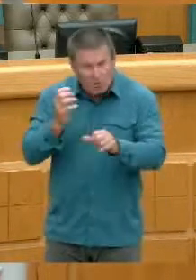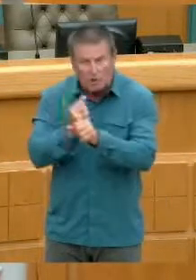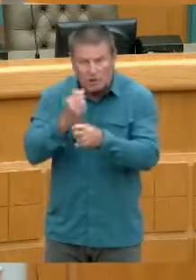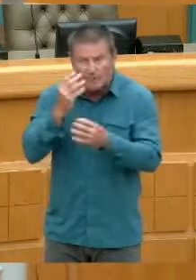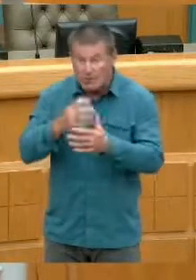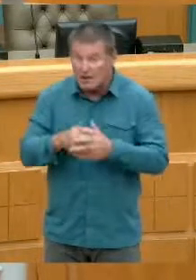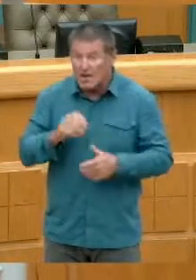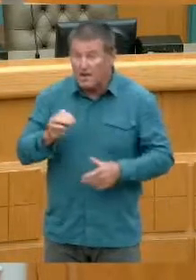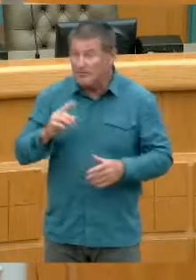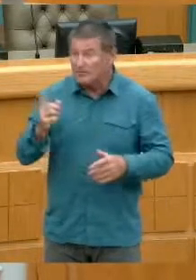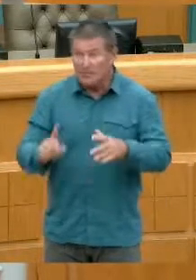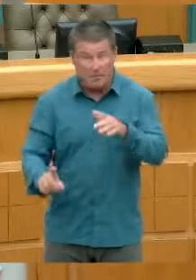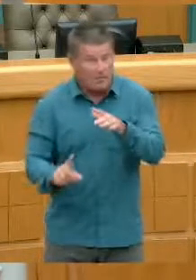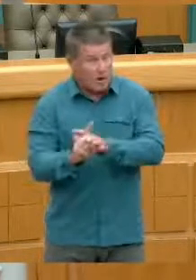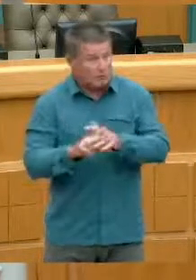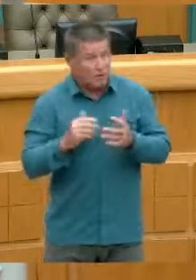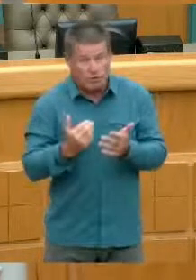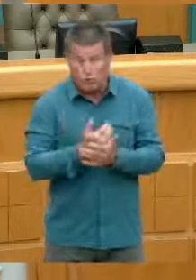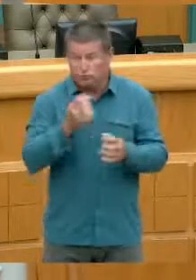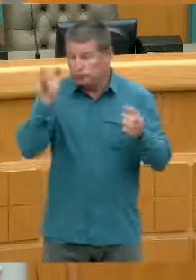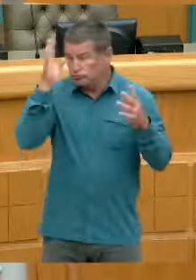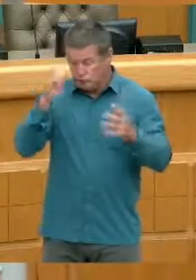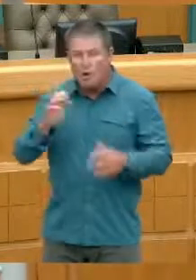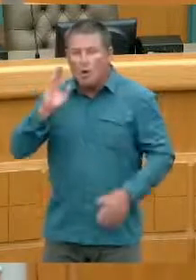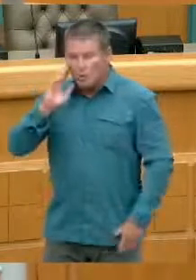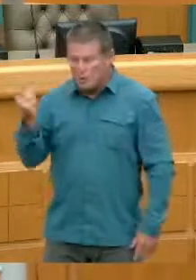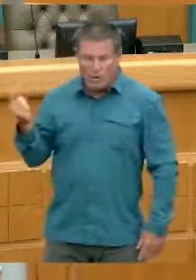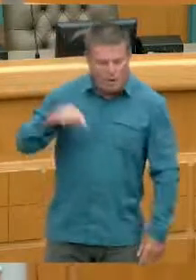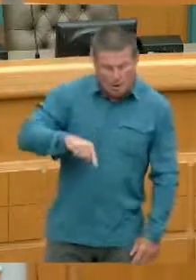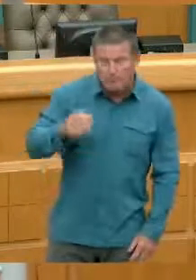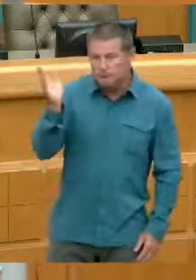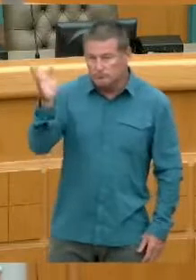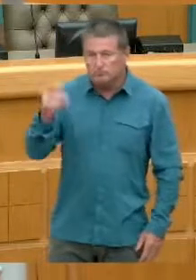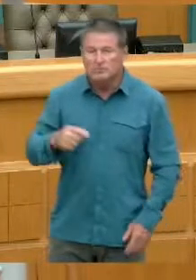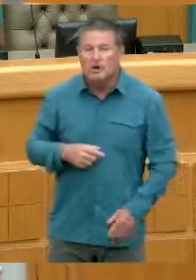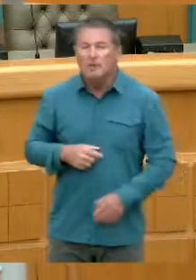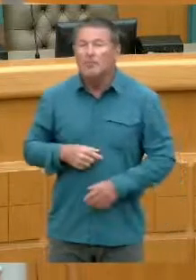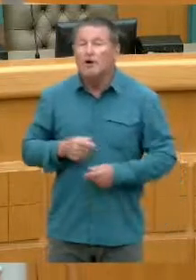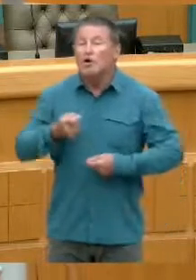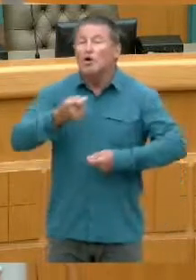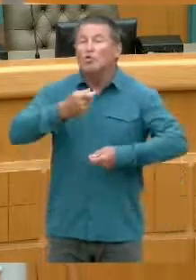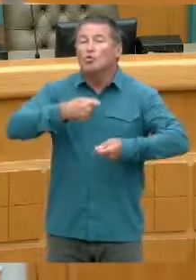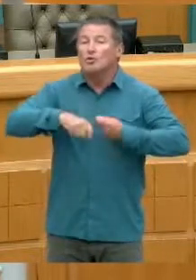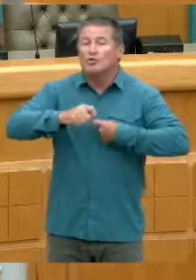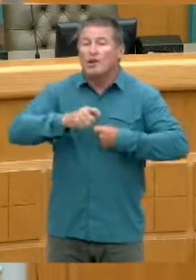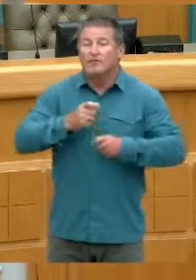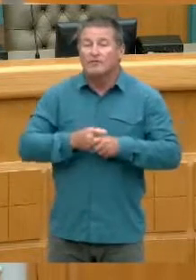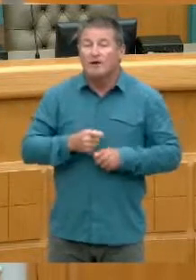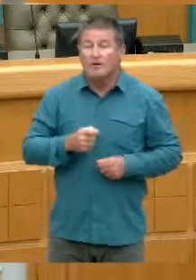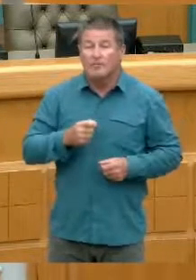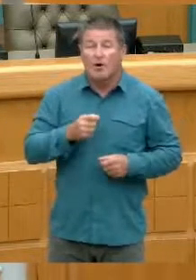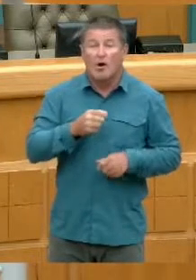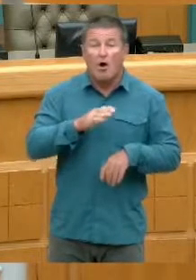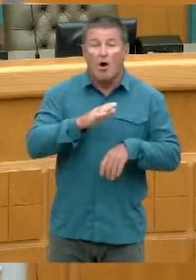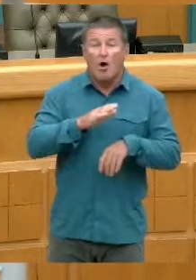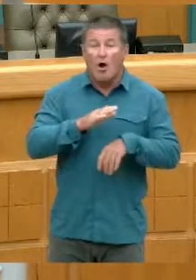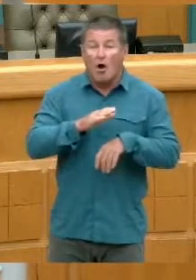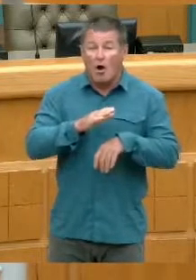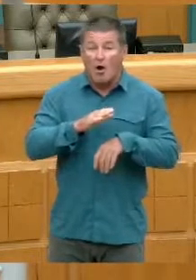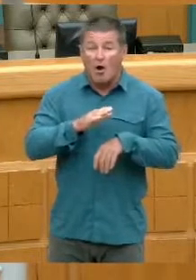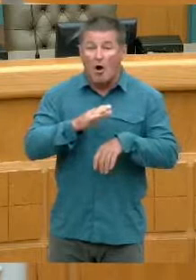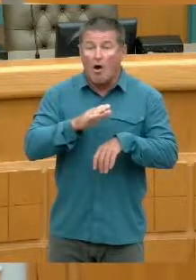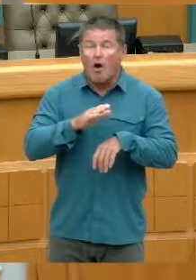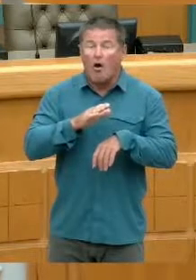sorts. But the information's there. The only thing we're doing is changing the presentation format of it from an online, more to